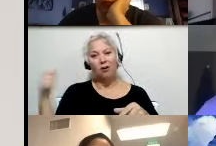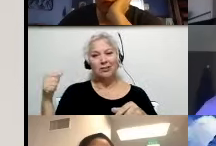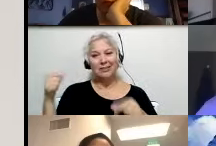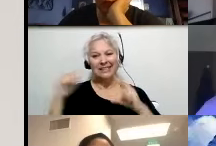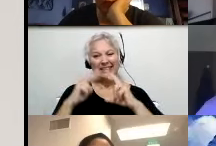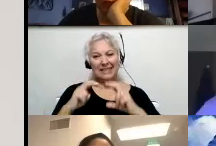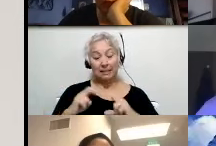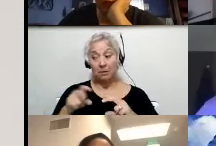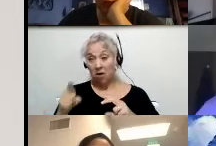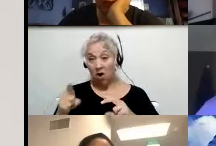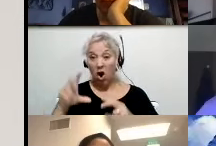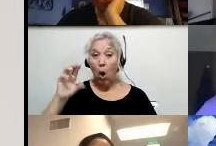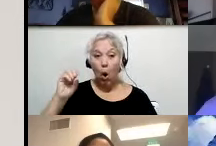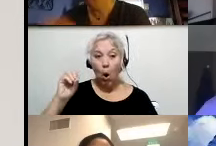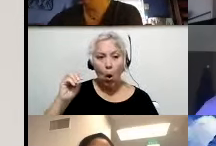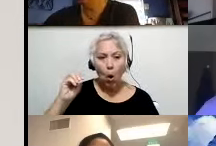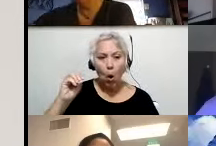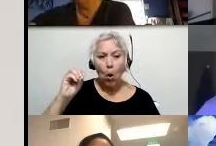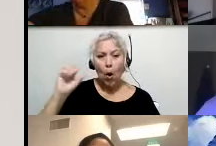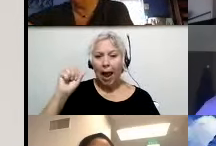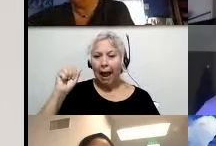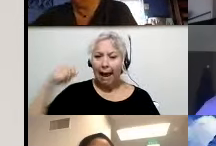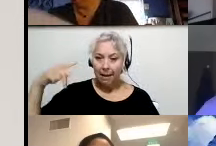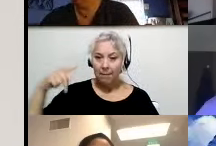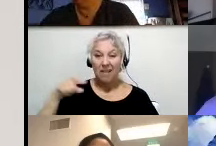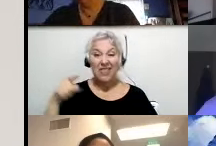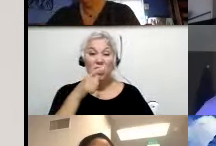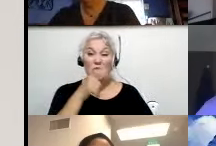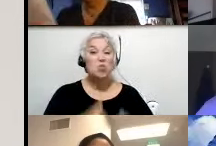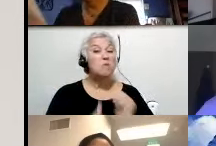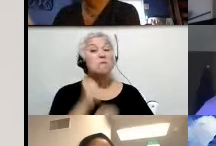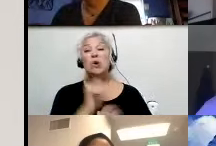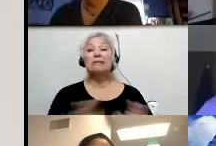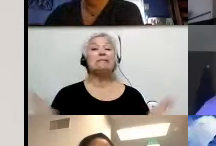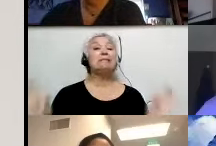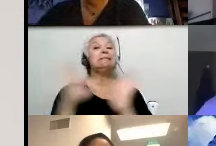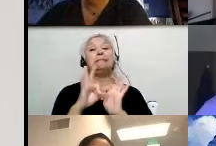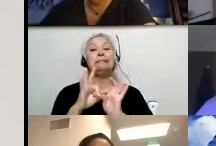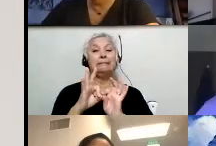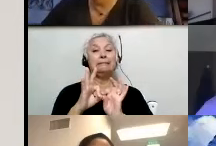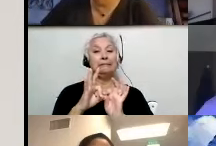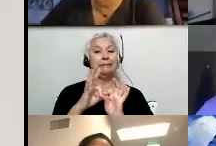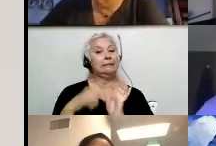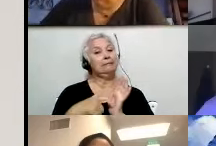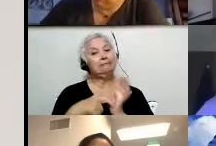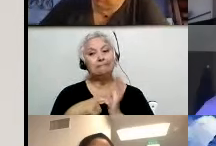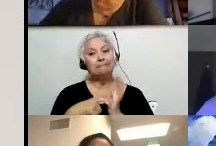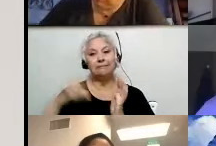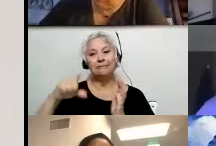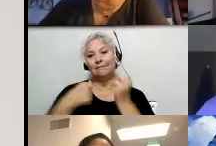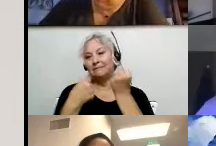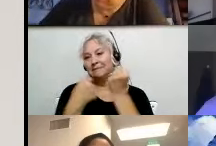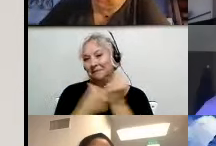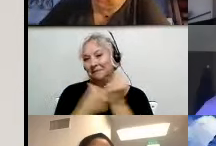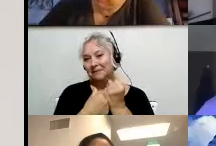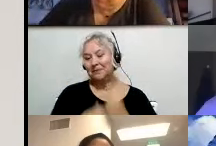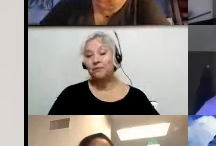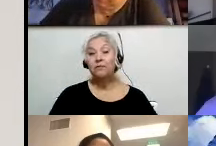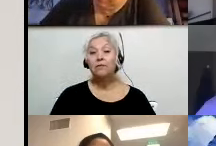Program, or the OAAP? So this is for our students with the most significant support needs. So